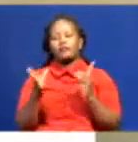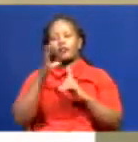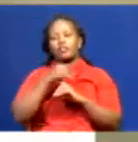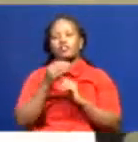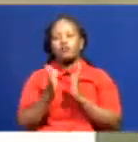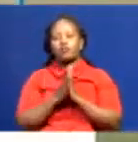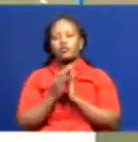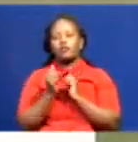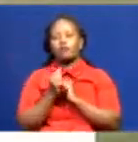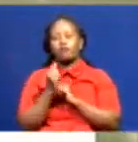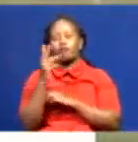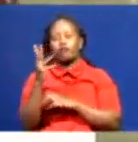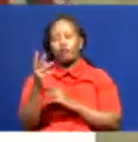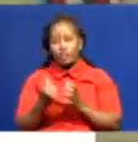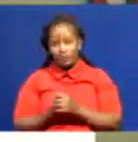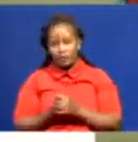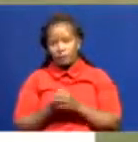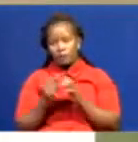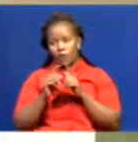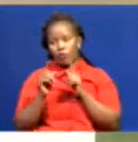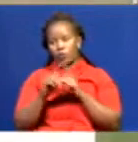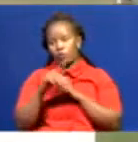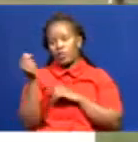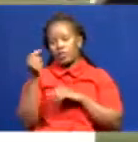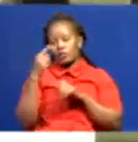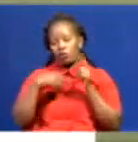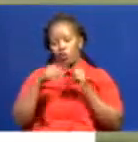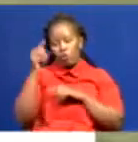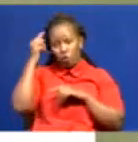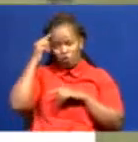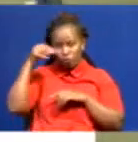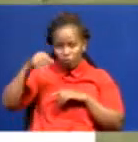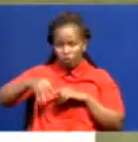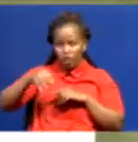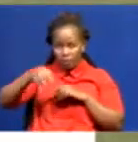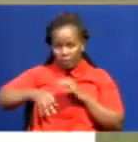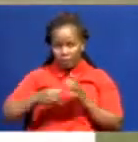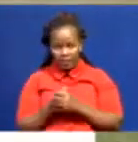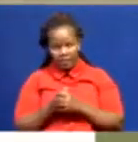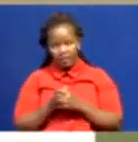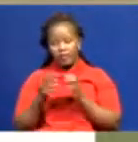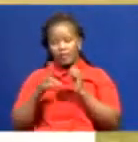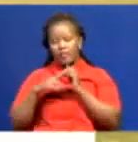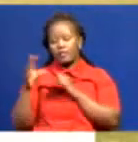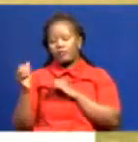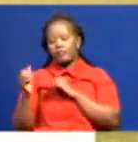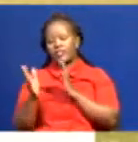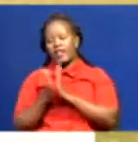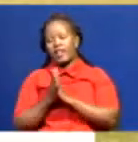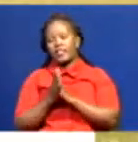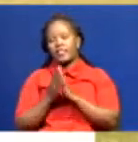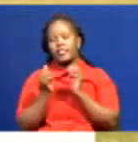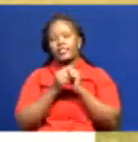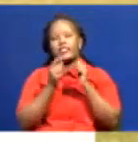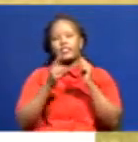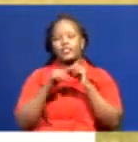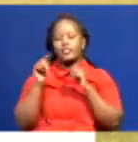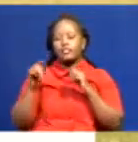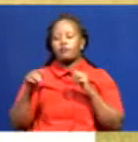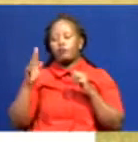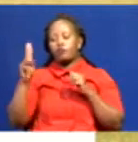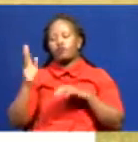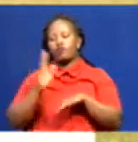Gerhard Kariata took 3 wickets for Namibia. In reply, Namibia got to 67 runs for the loss of just 3 wickets in 16.4 overs to